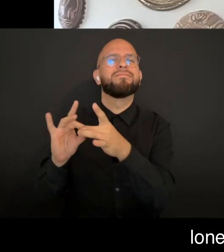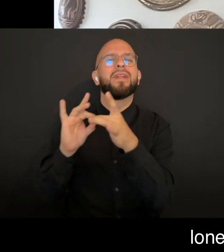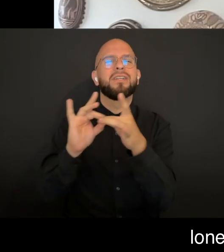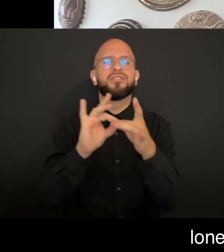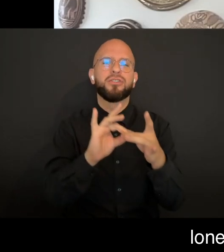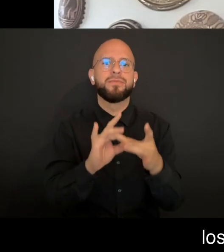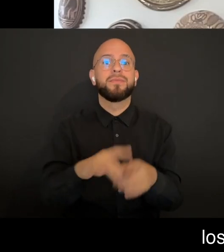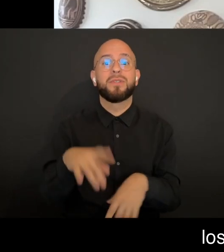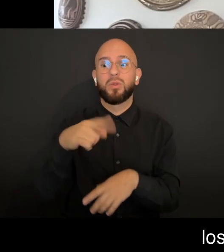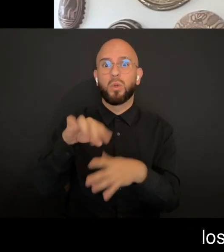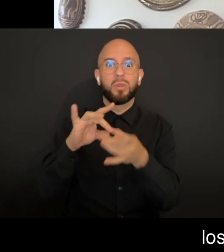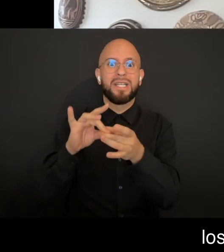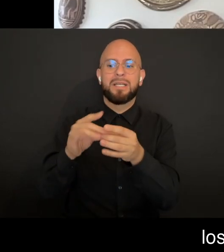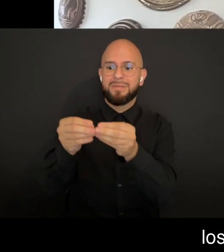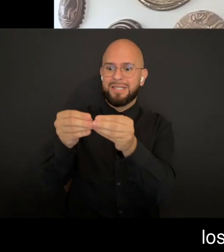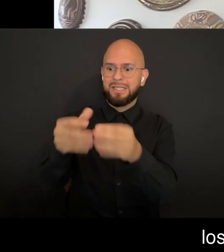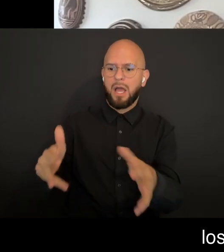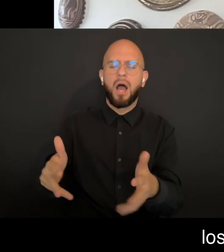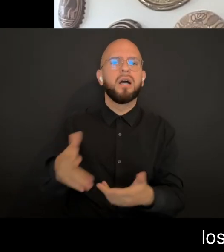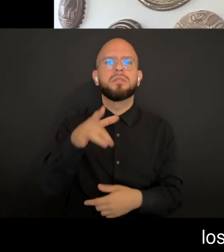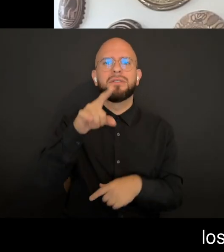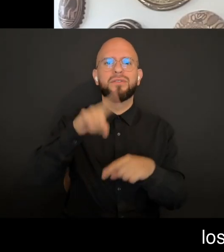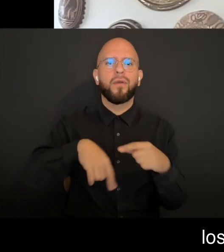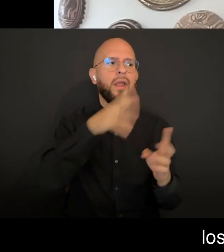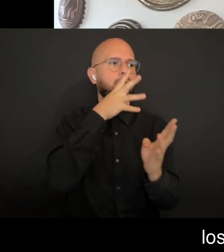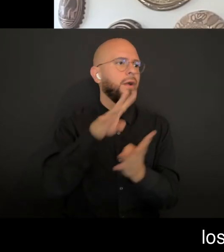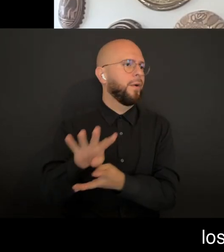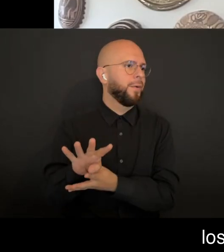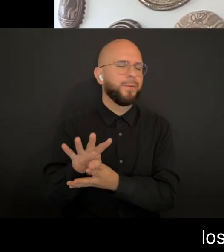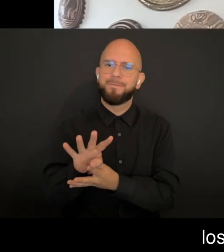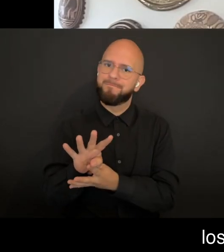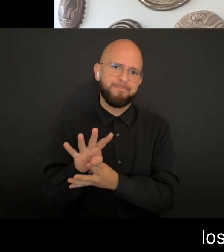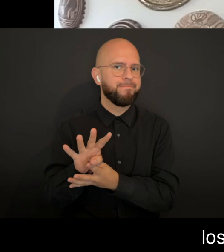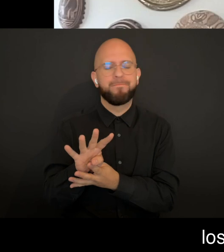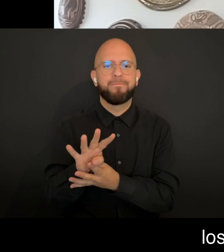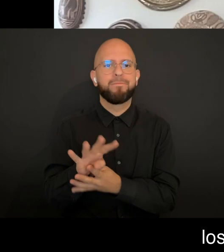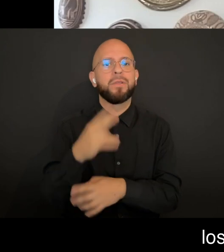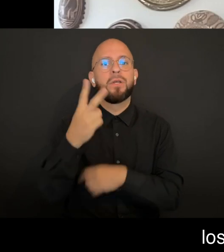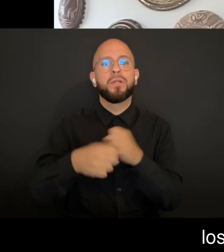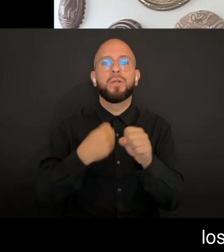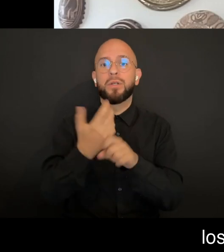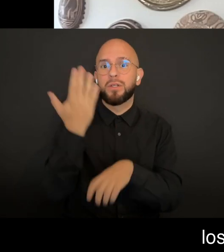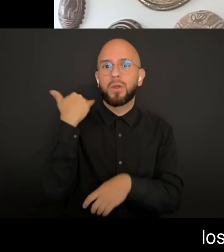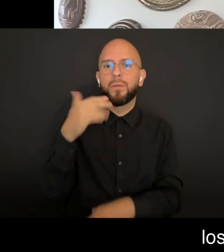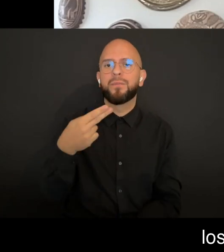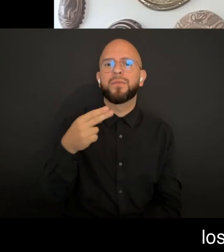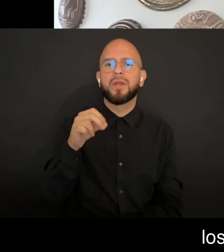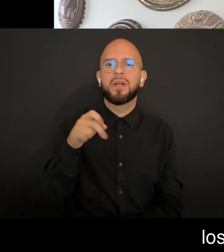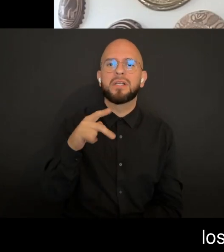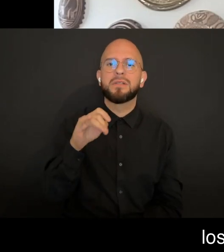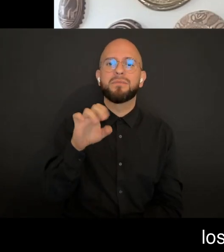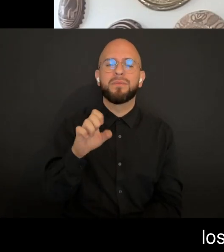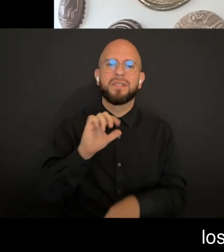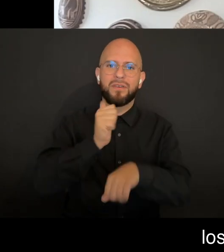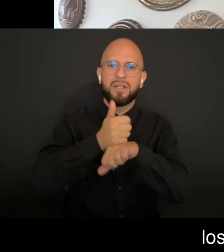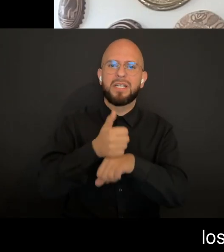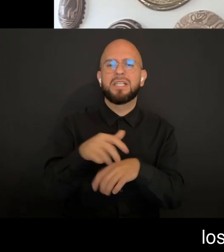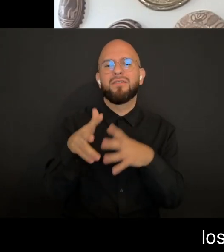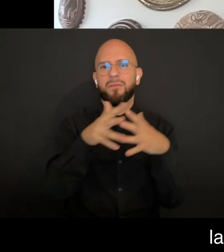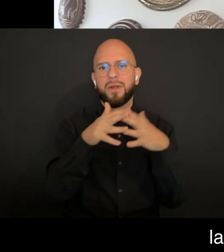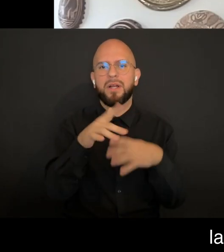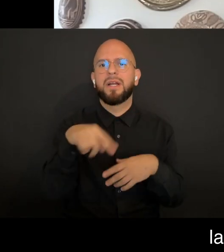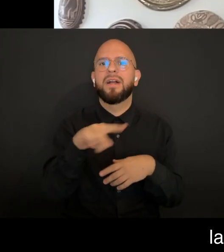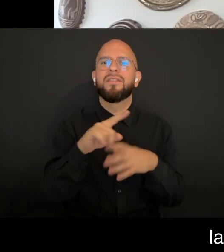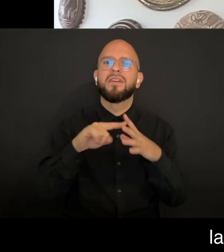relationships, and losses of those relationships cannot be ignored. 2 years ago, the Hospice Foundation of